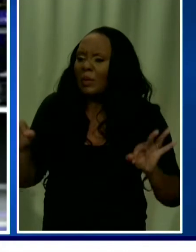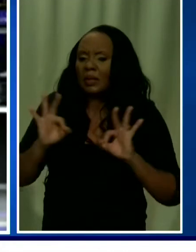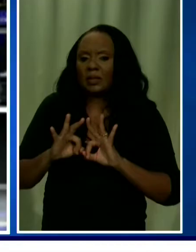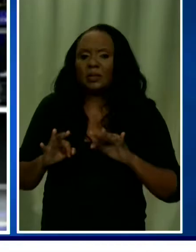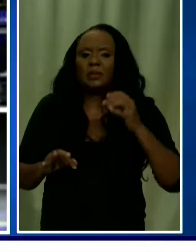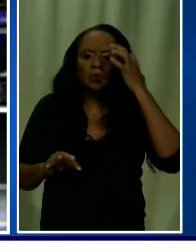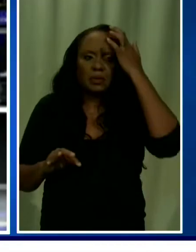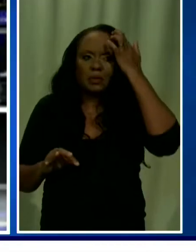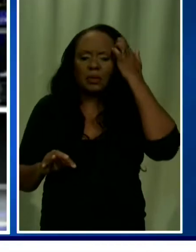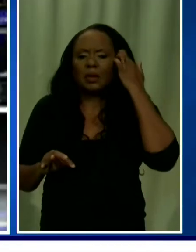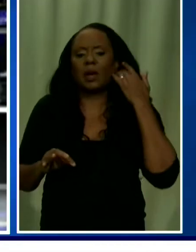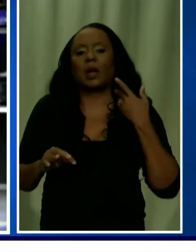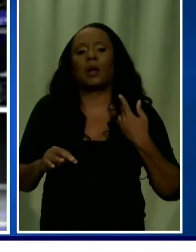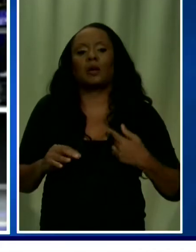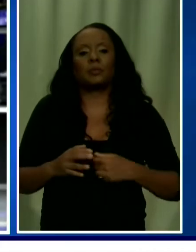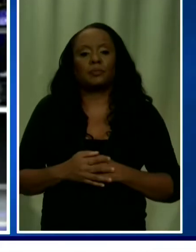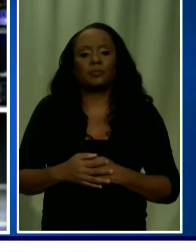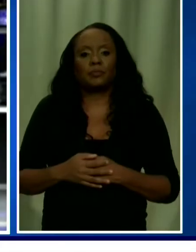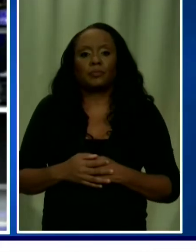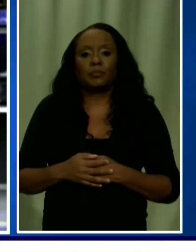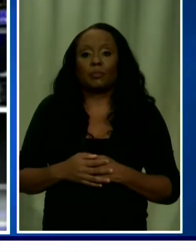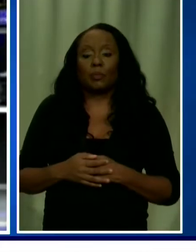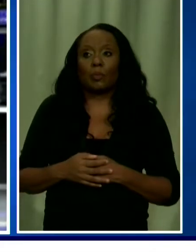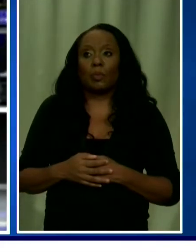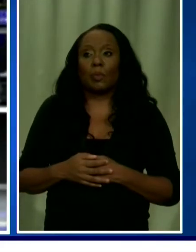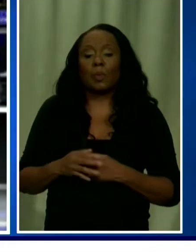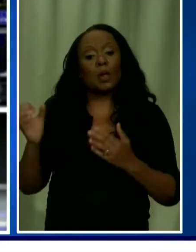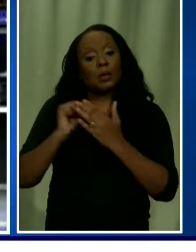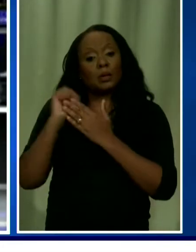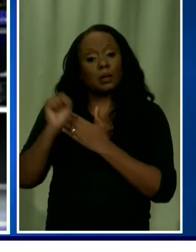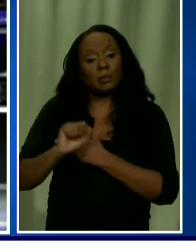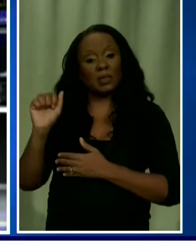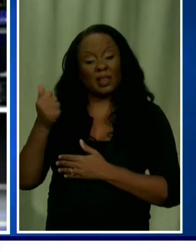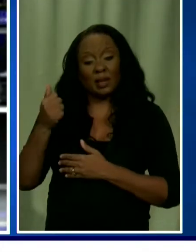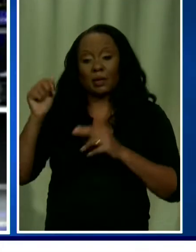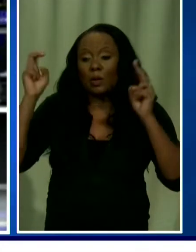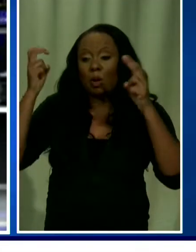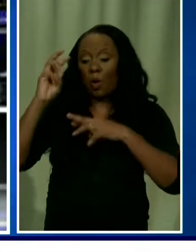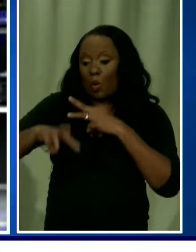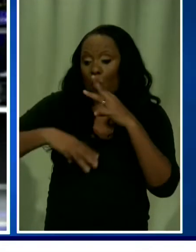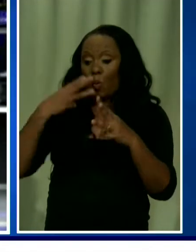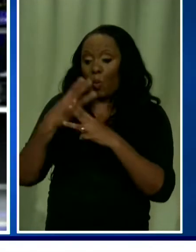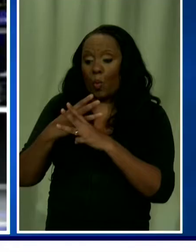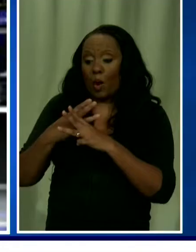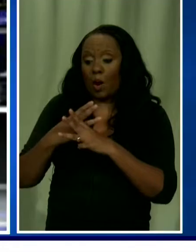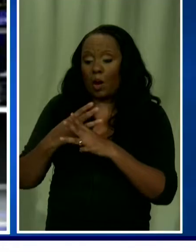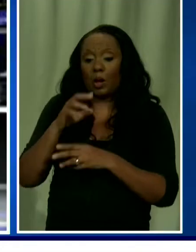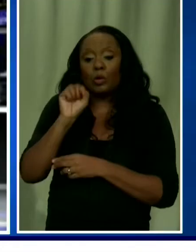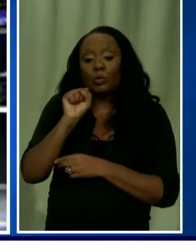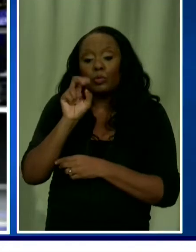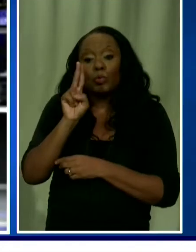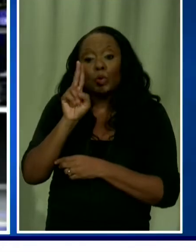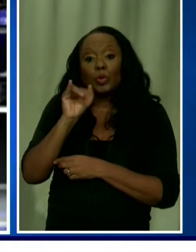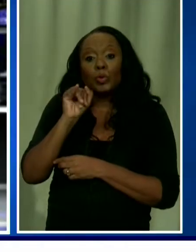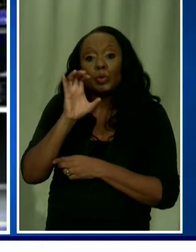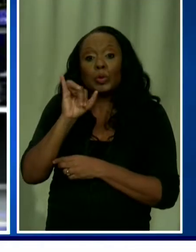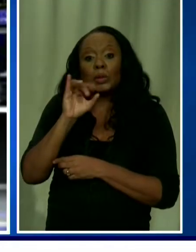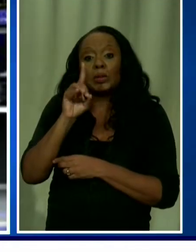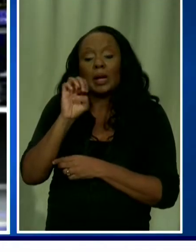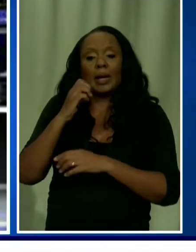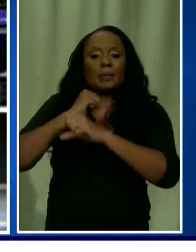world prepares to mark World Suicide Prevention Day on September the 10th, under the theme Creating Hope Through